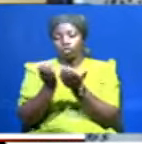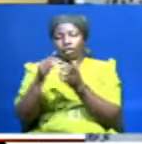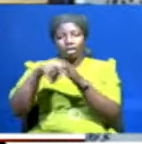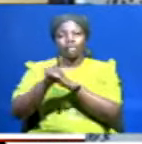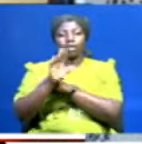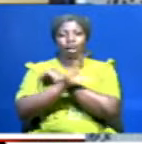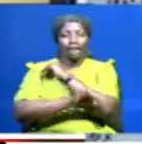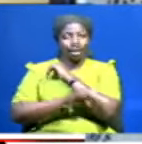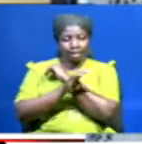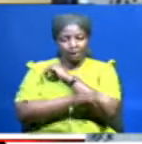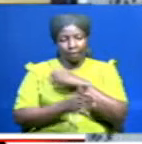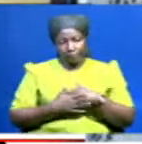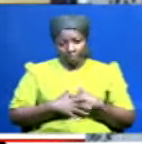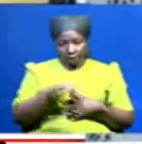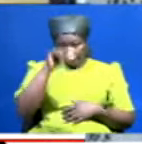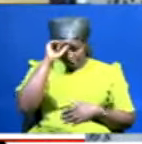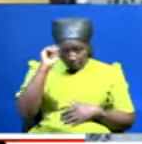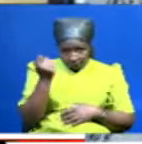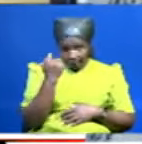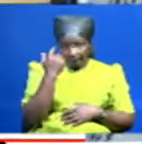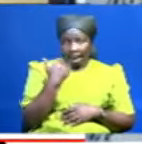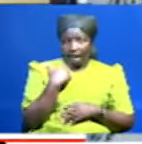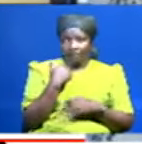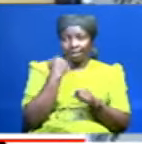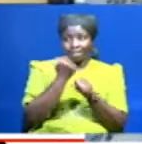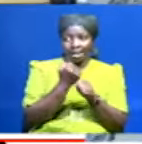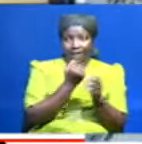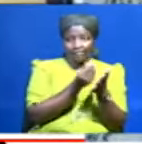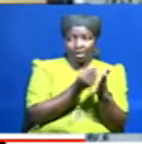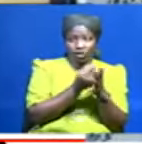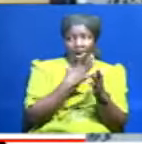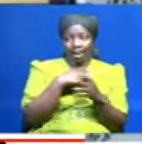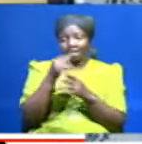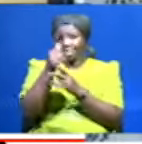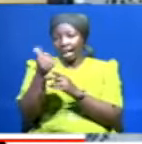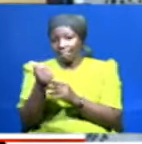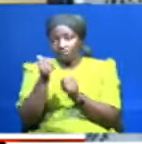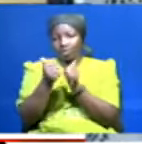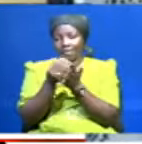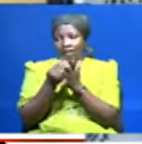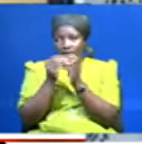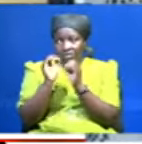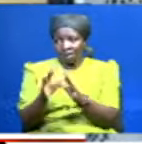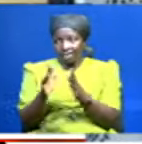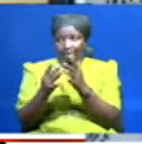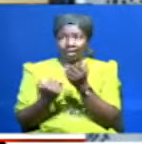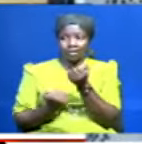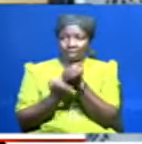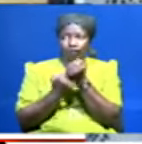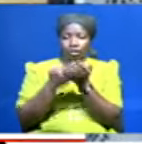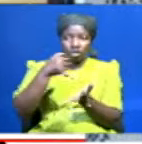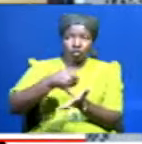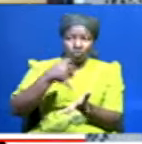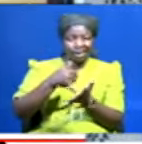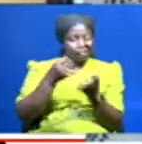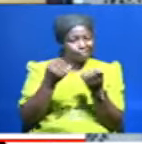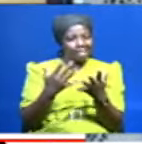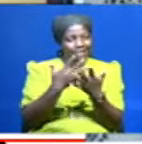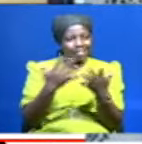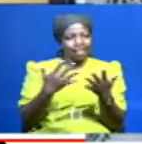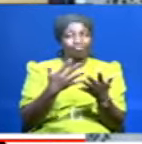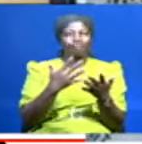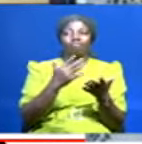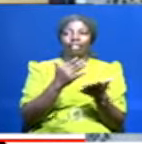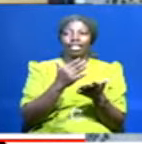government of Kenya has put in place both fiscal and non-fiscal incentives that include, among many things, capital deductions